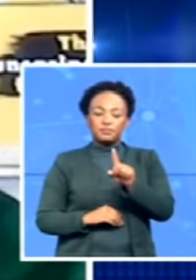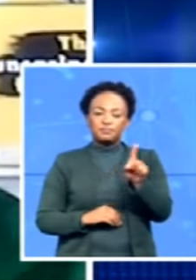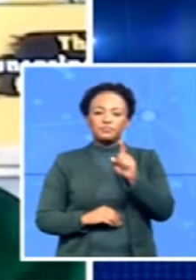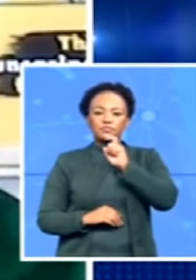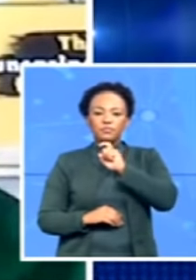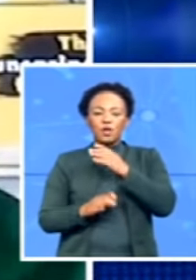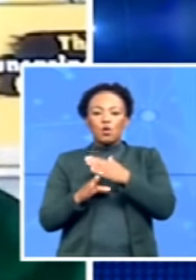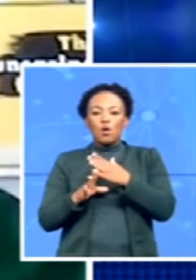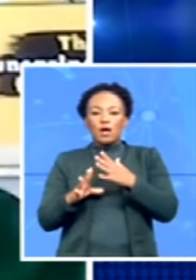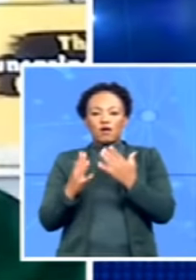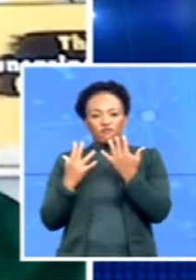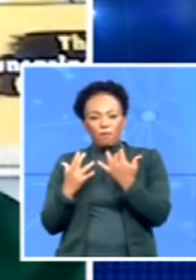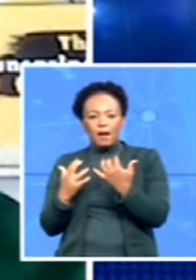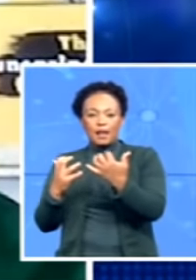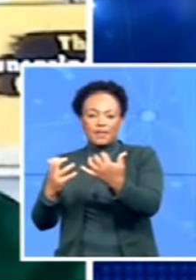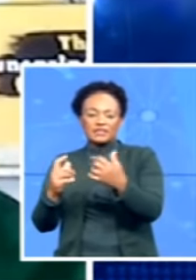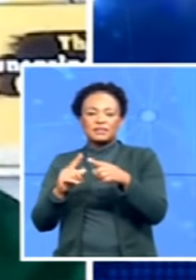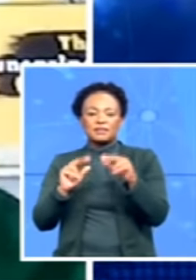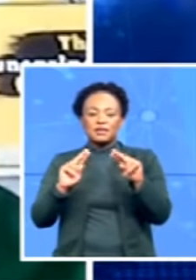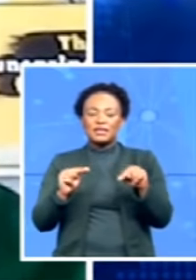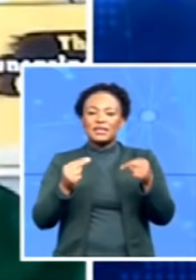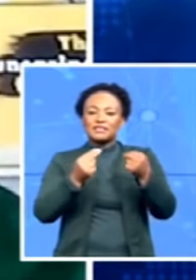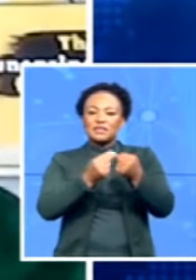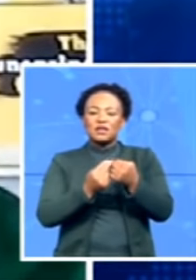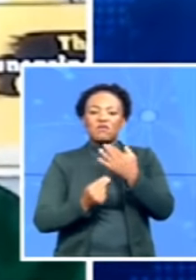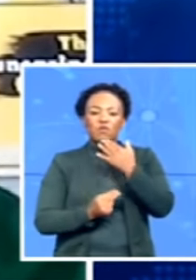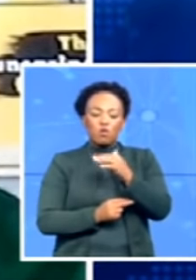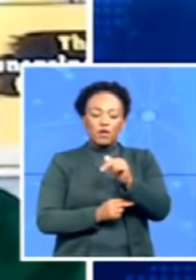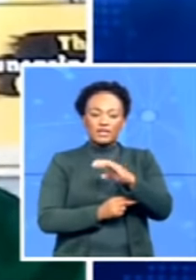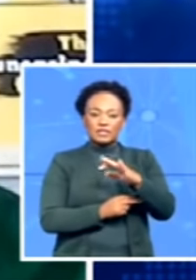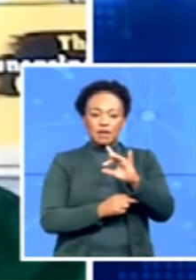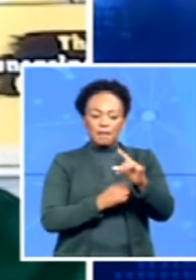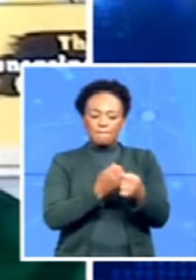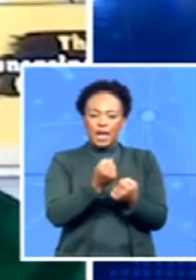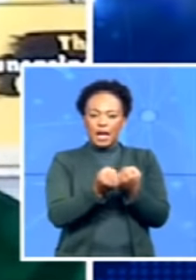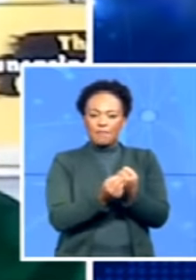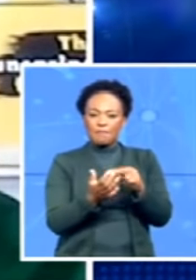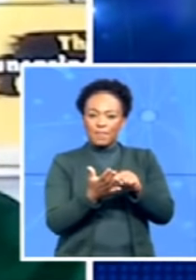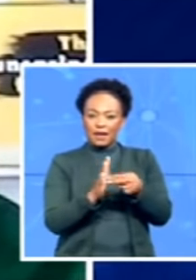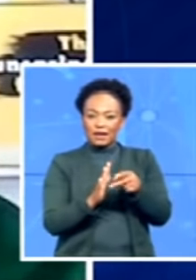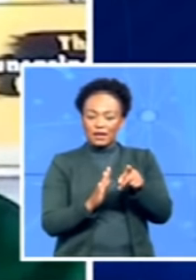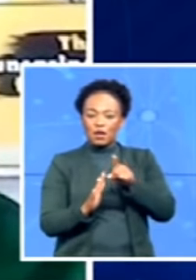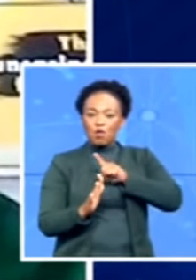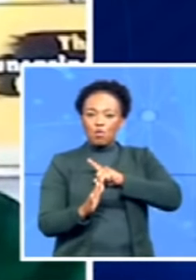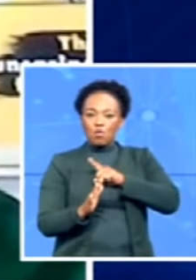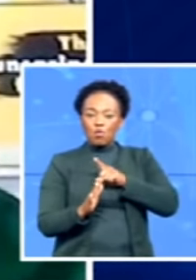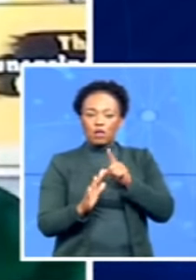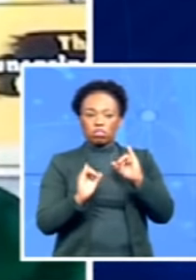Caucus of the ANC as a backup plan against persistent atrocities committed against the